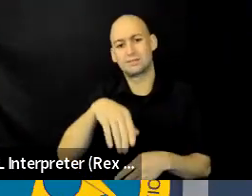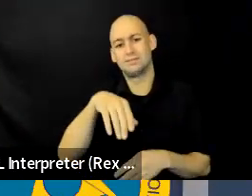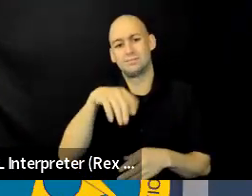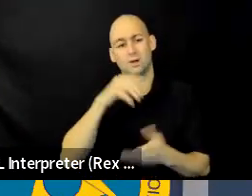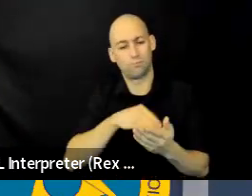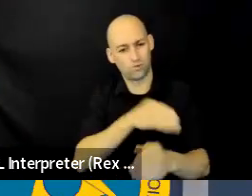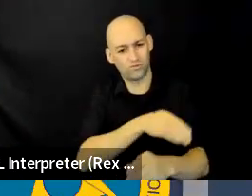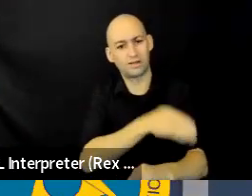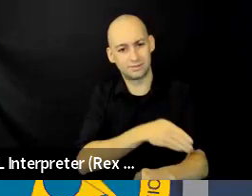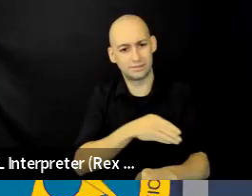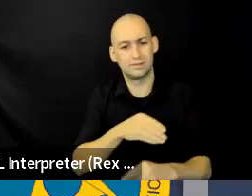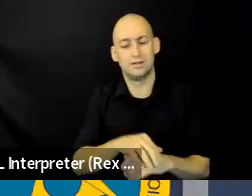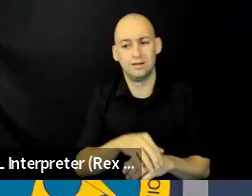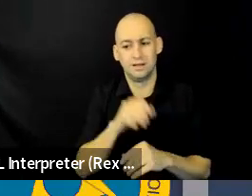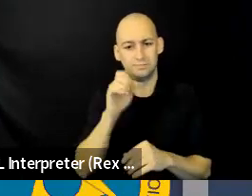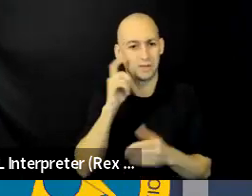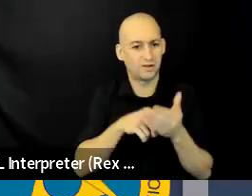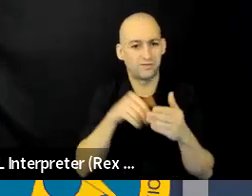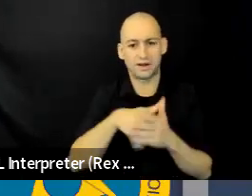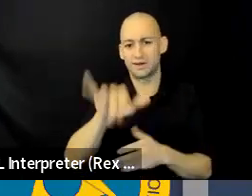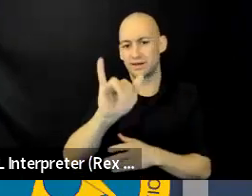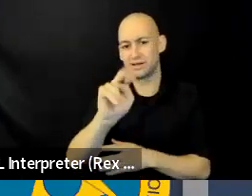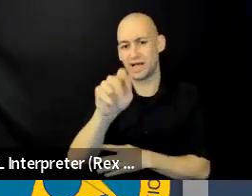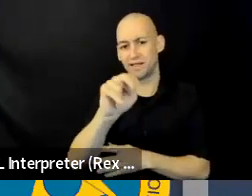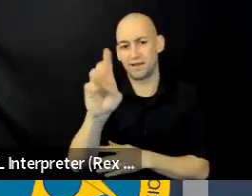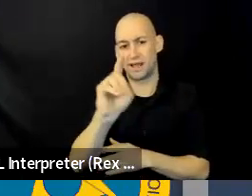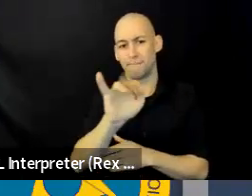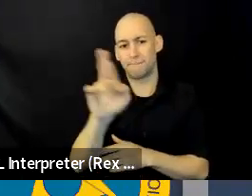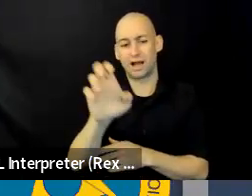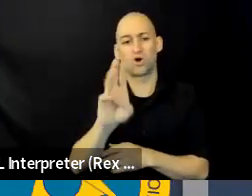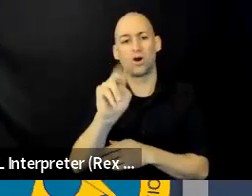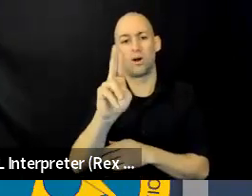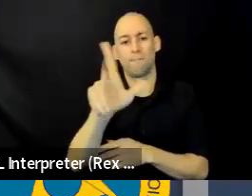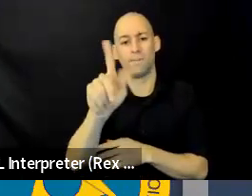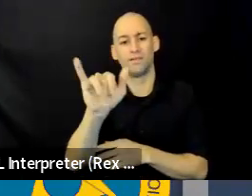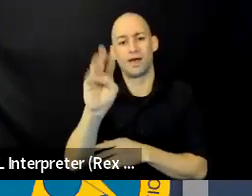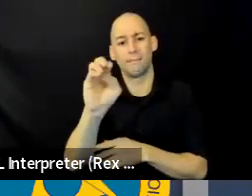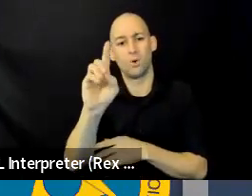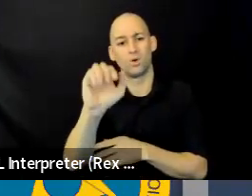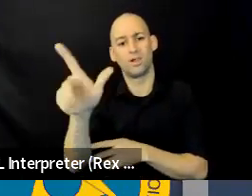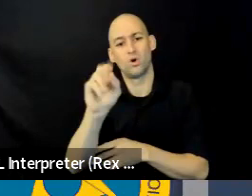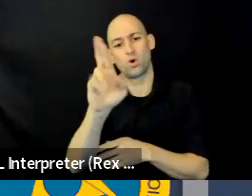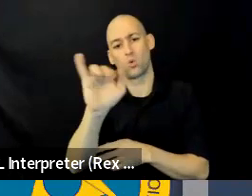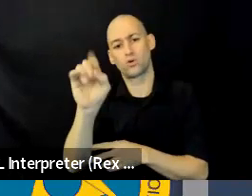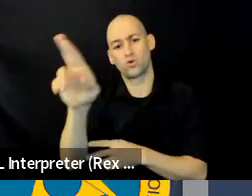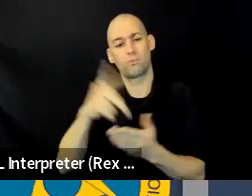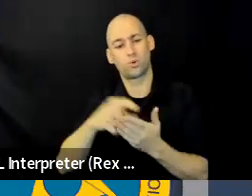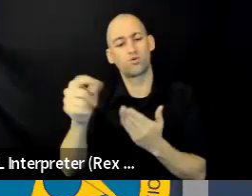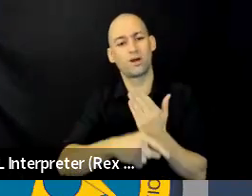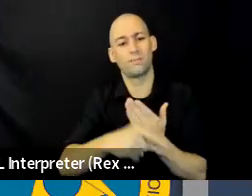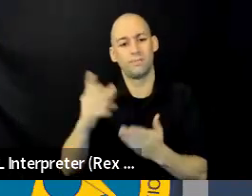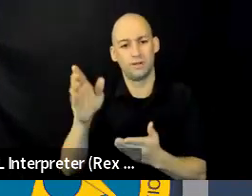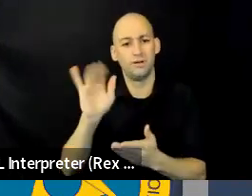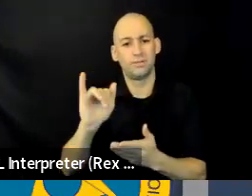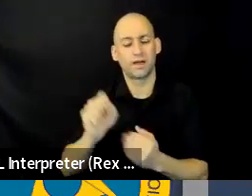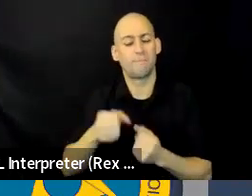in the Inland Empire's Comprehensive Multimodal Corridor Plan, which is for our Solutions Program, and we can provide